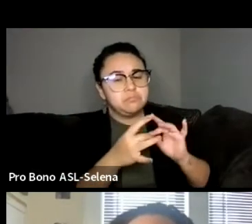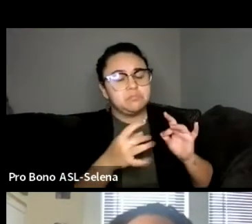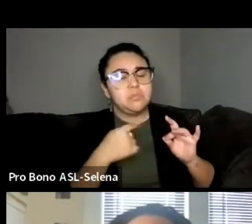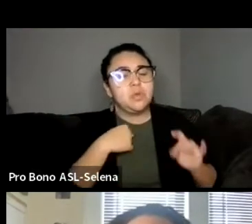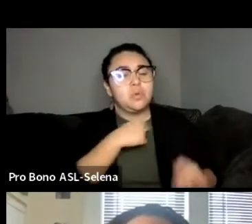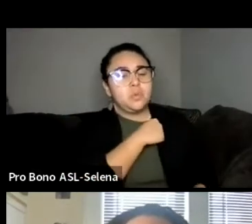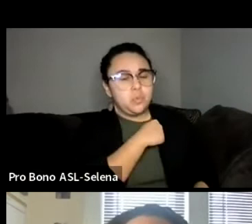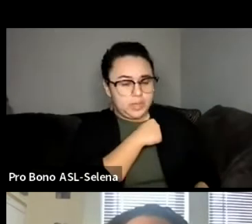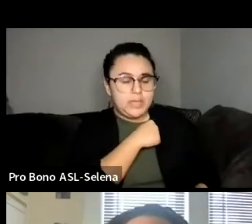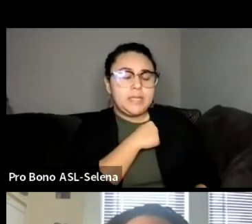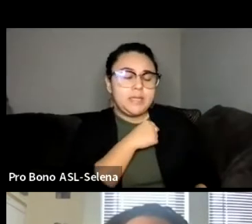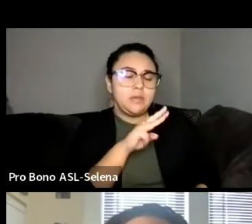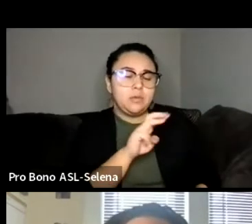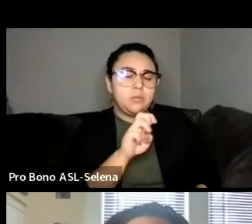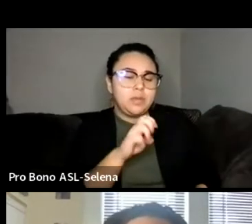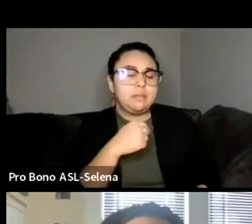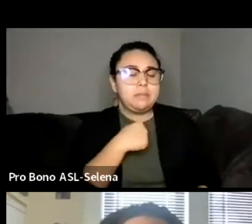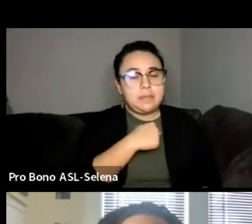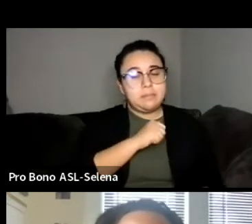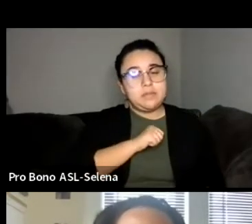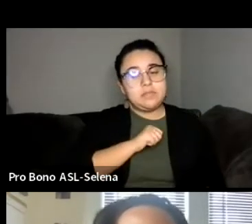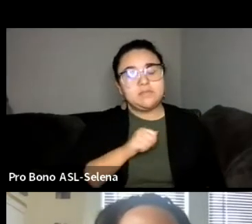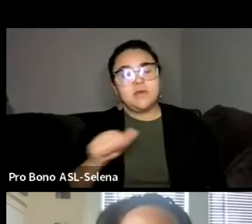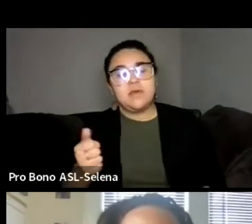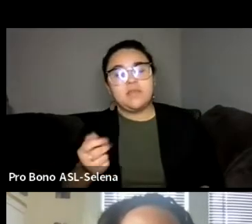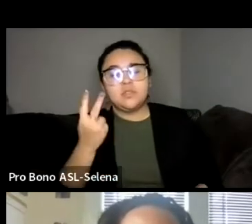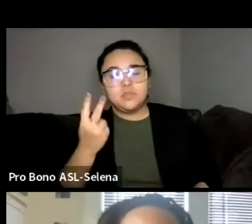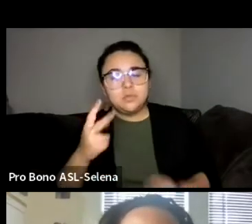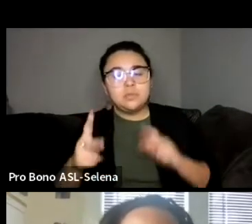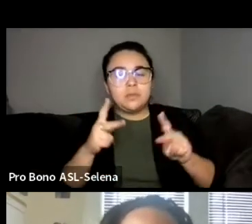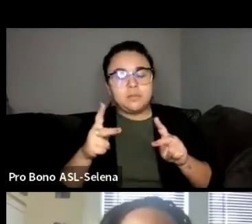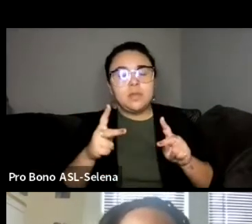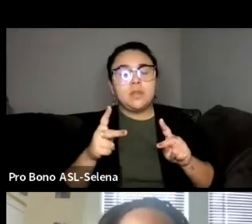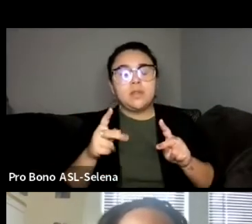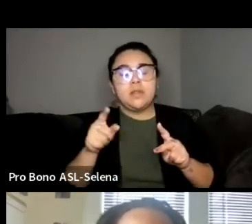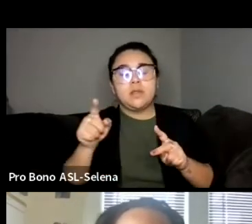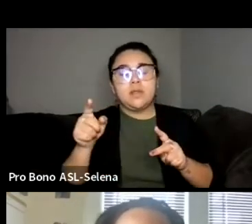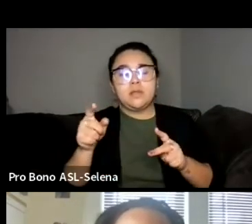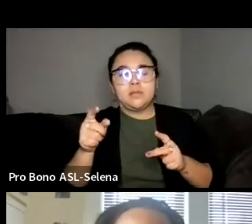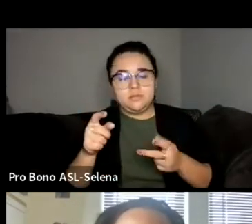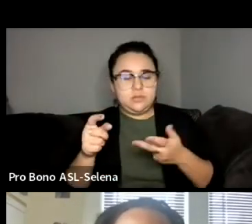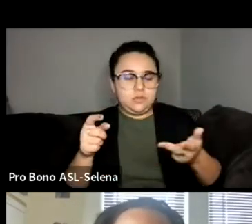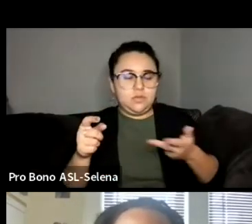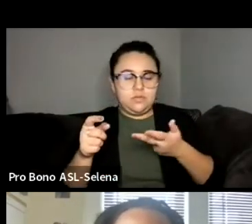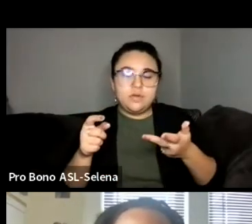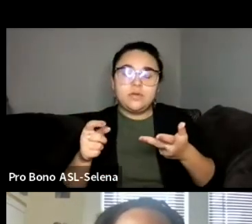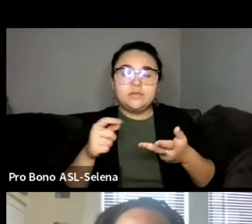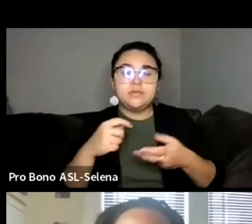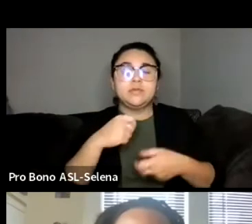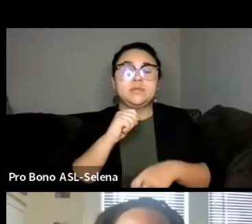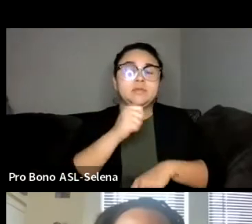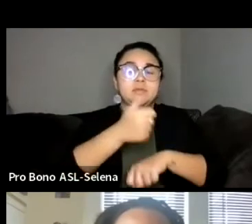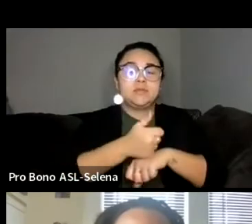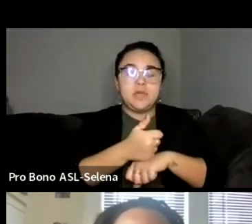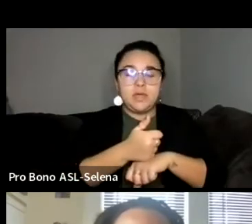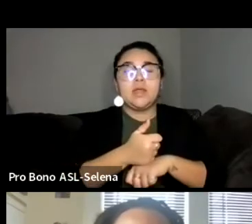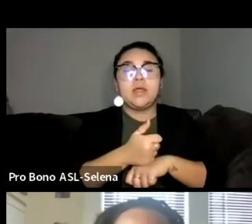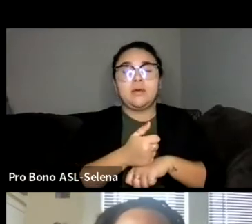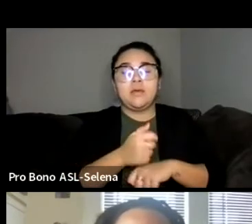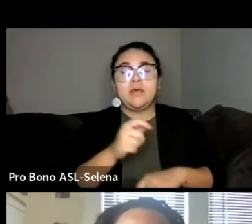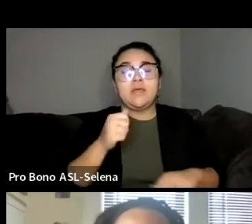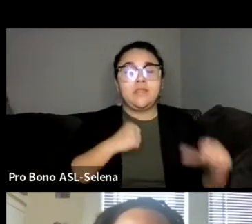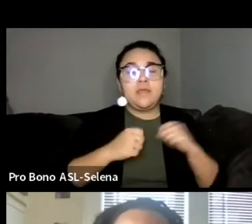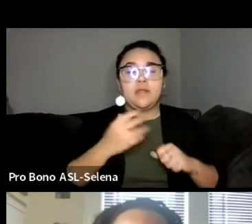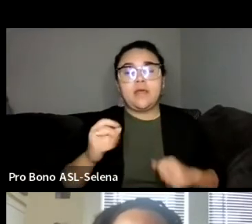we being myself and my other two co-founders, Walter DeShields and Carlo Campbell, we co-founded Theater in the X in 2013,